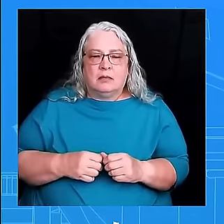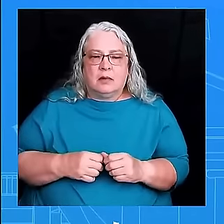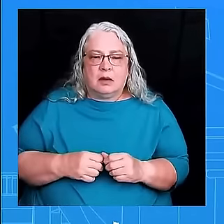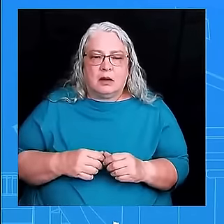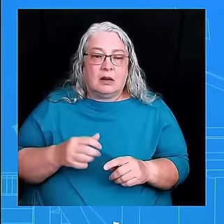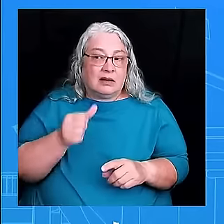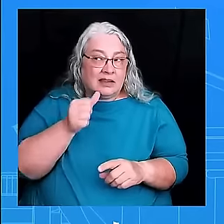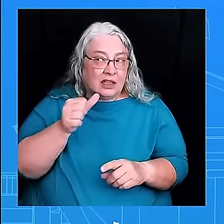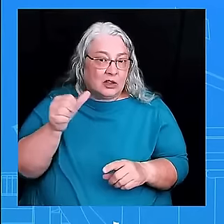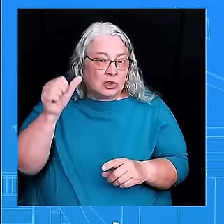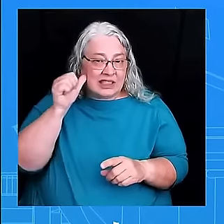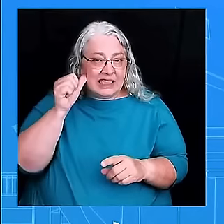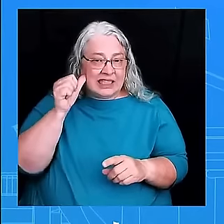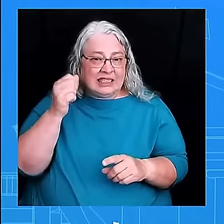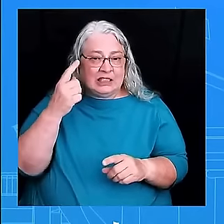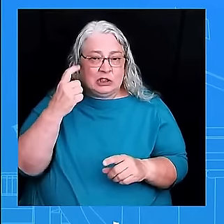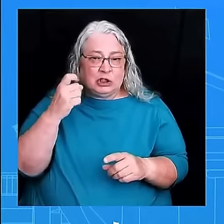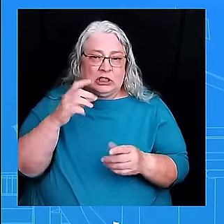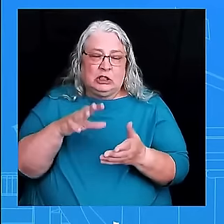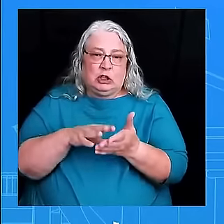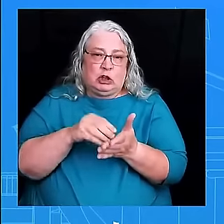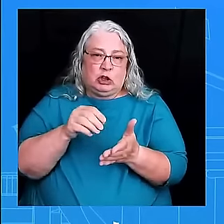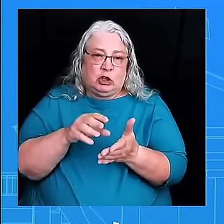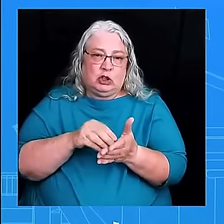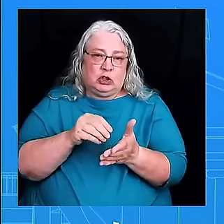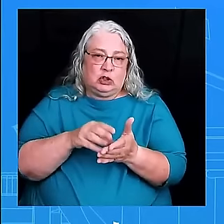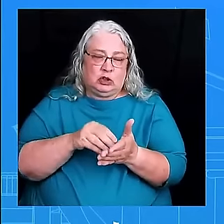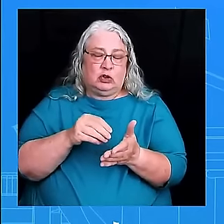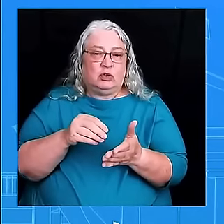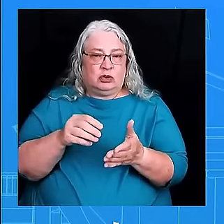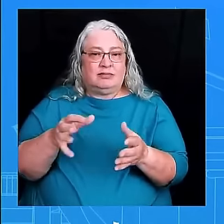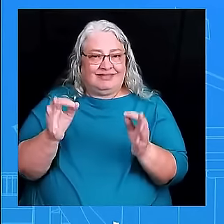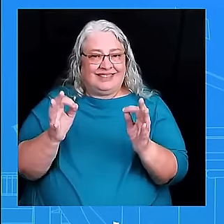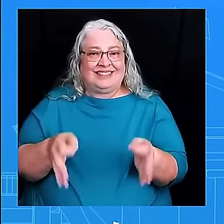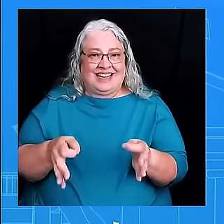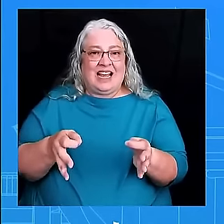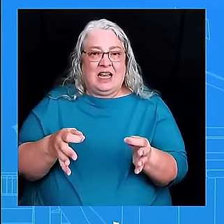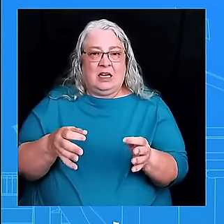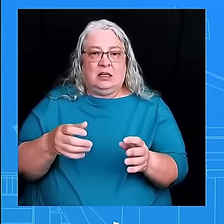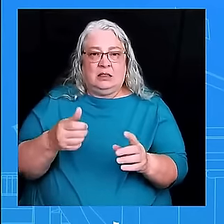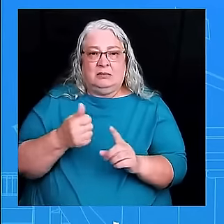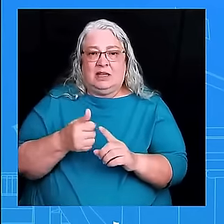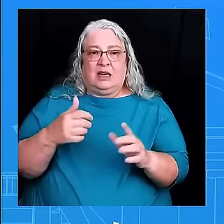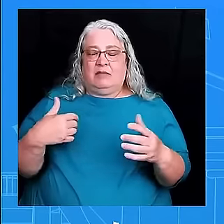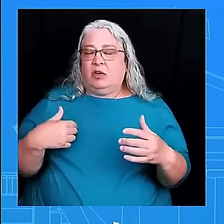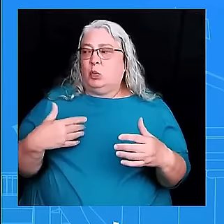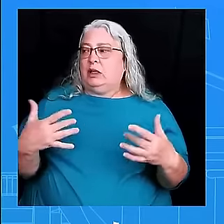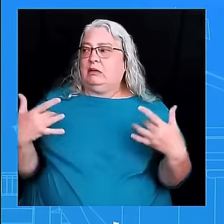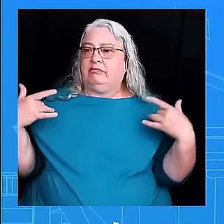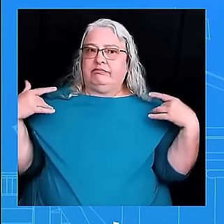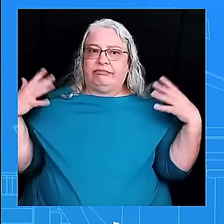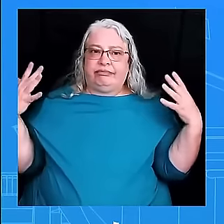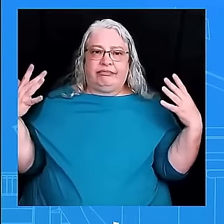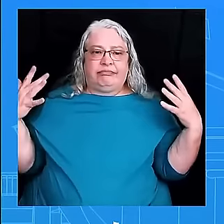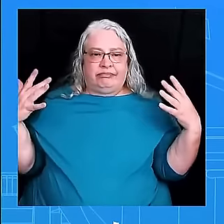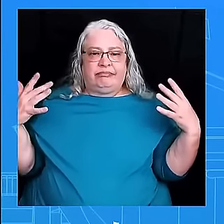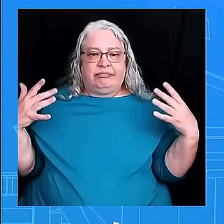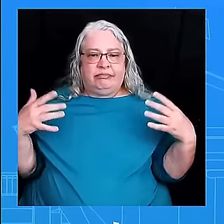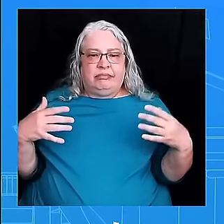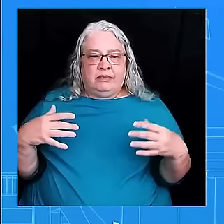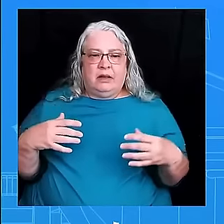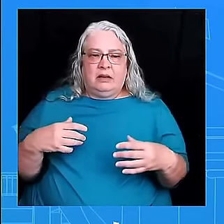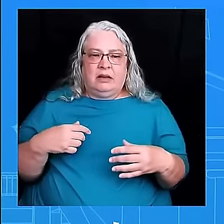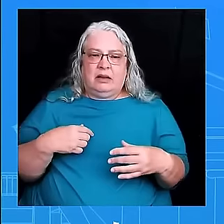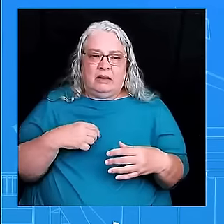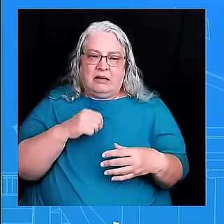independent decision. We were not involved. I don't want to get into like specifics on this because we're just not involved at